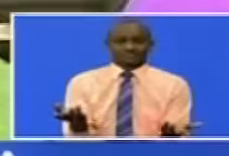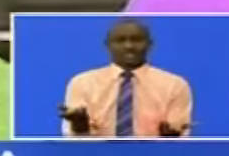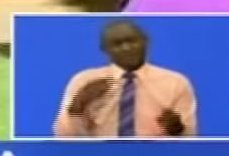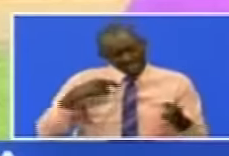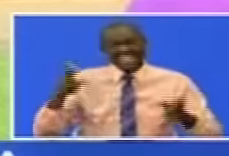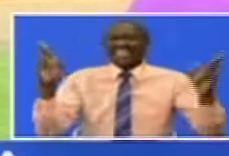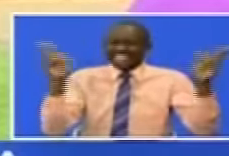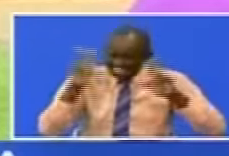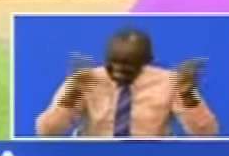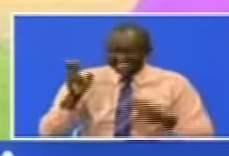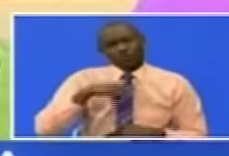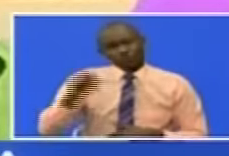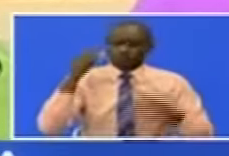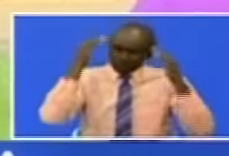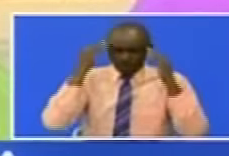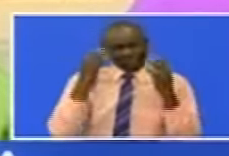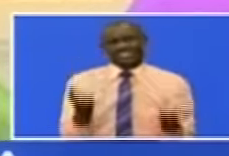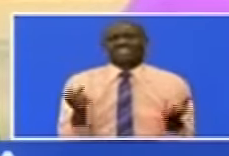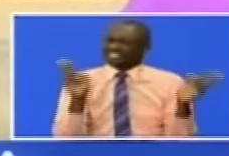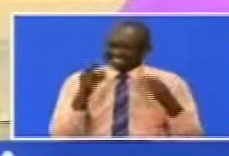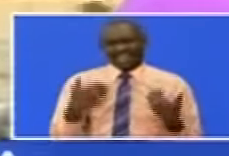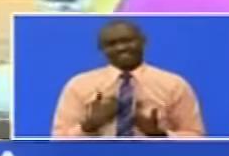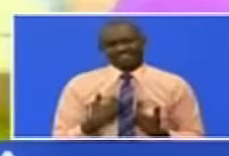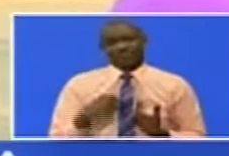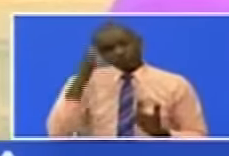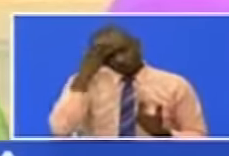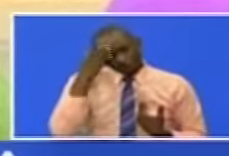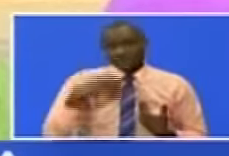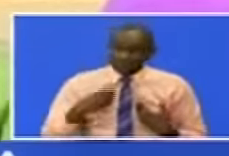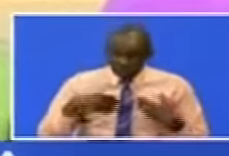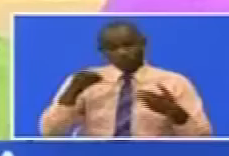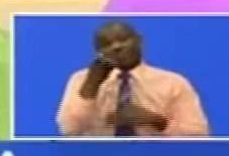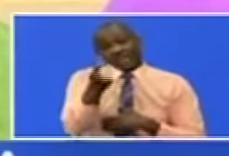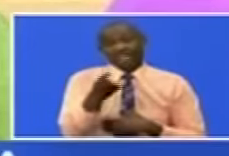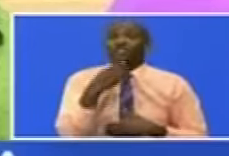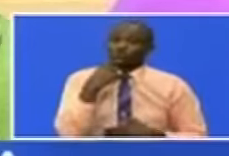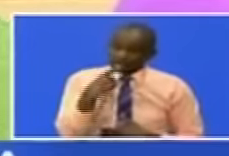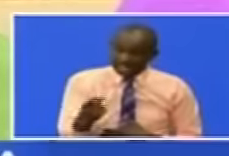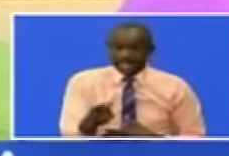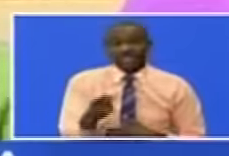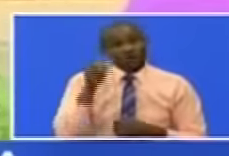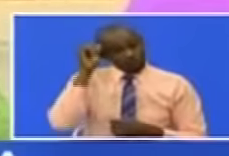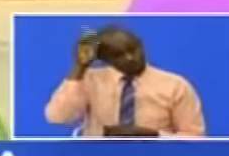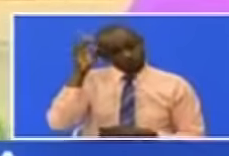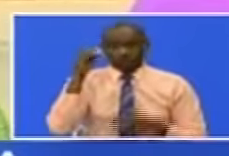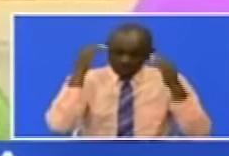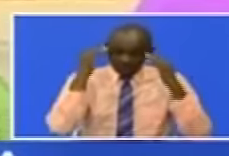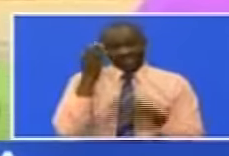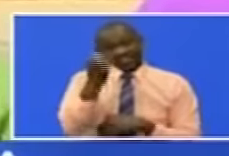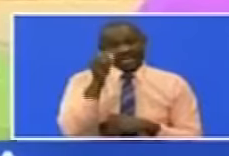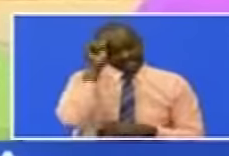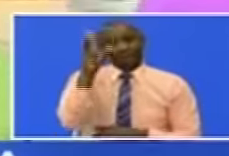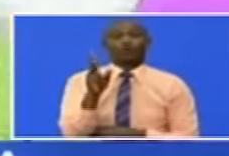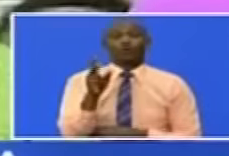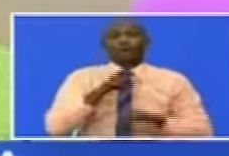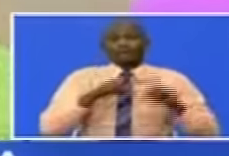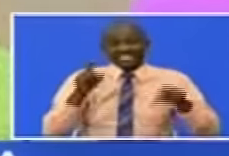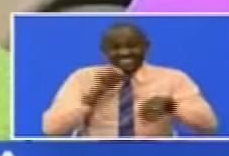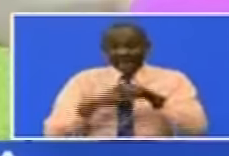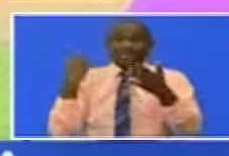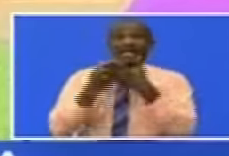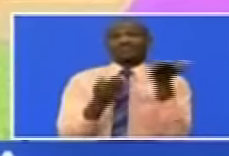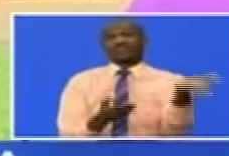ready to go to the court and you know, present myself to the magistrate at Kiambu. But when I